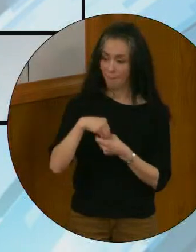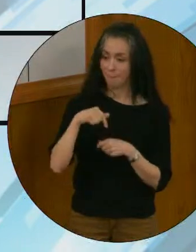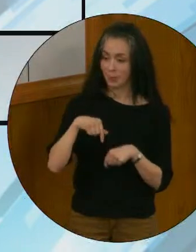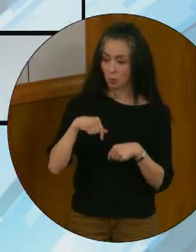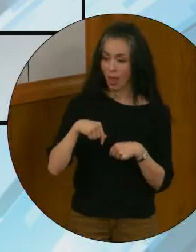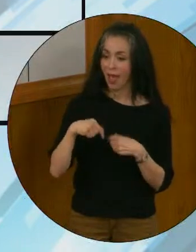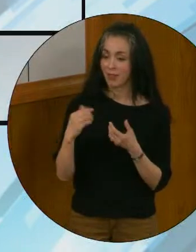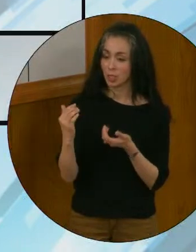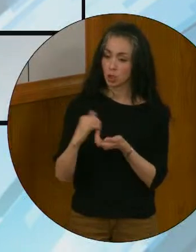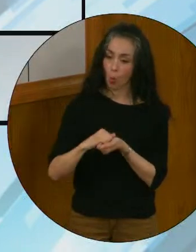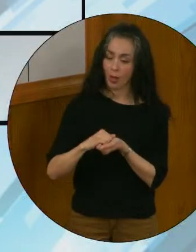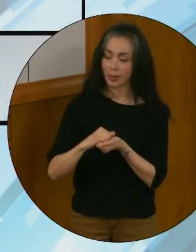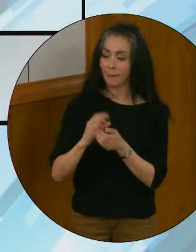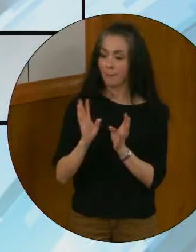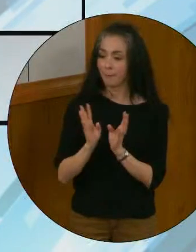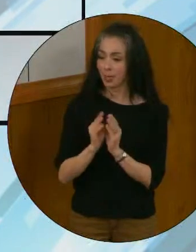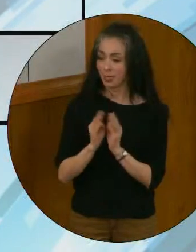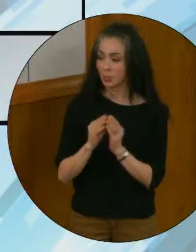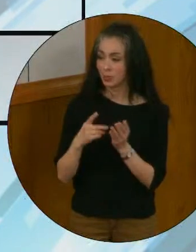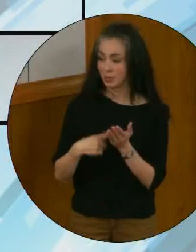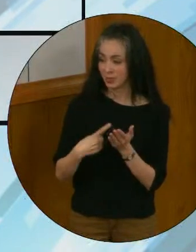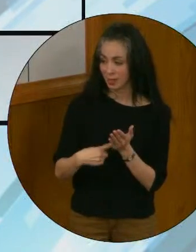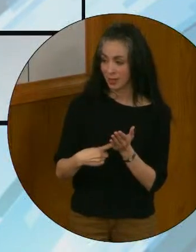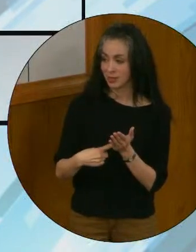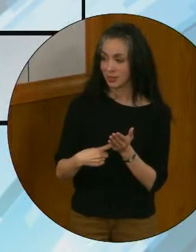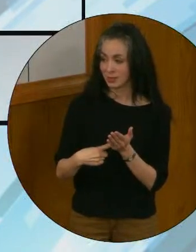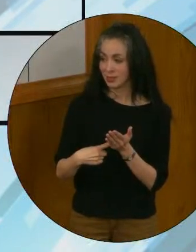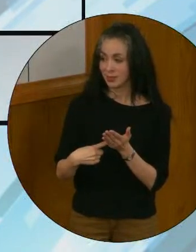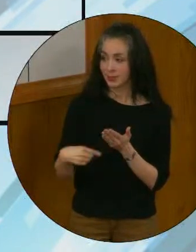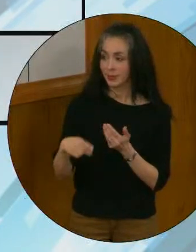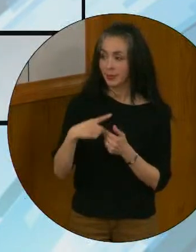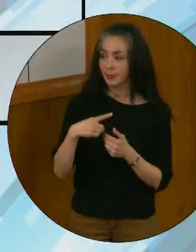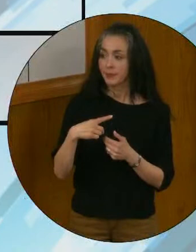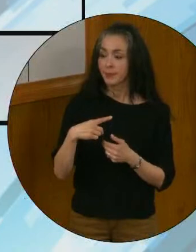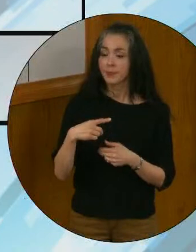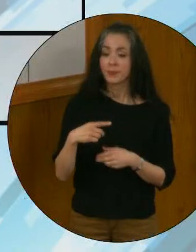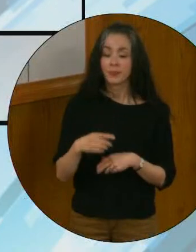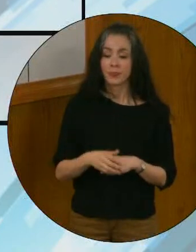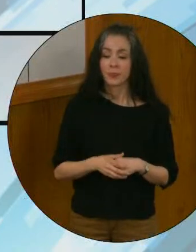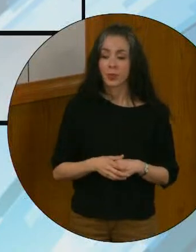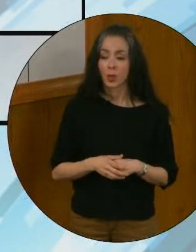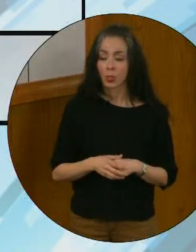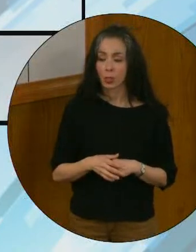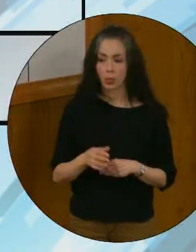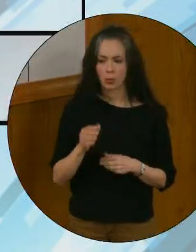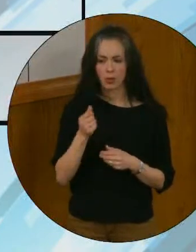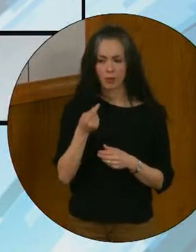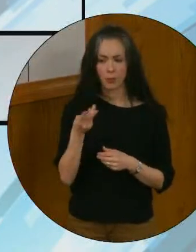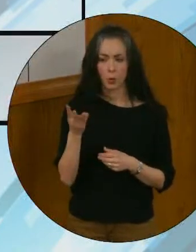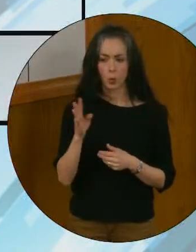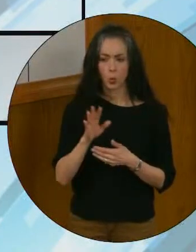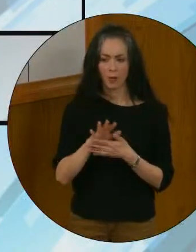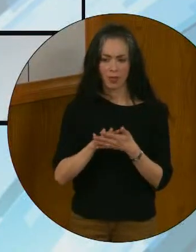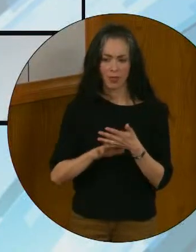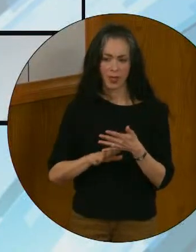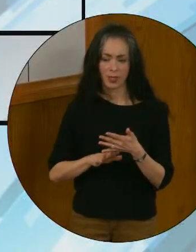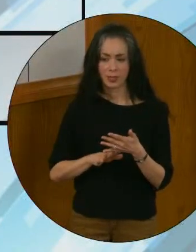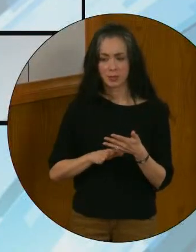discuss where we were with the bond. So those are a couple of the things. I mean,